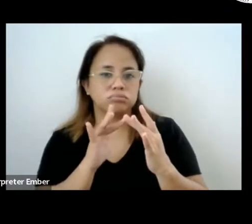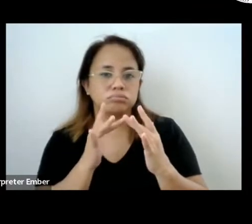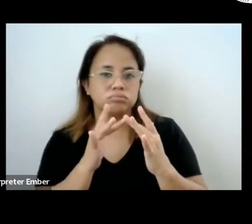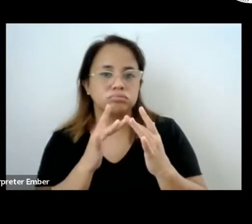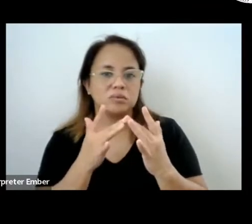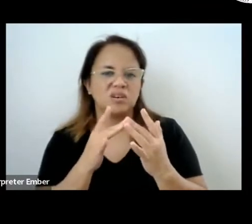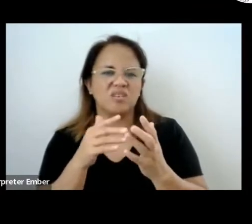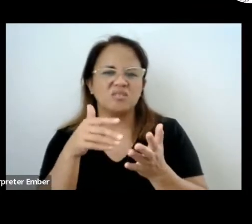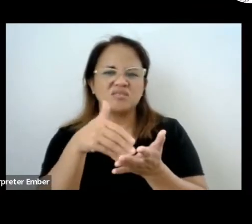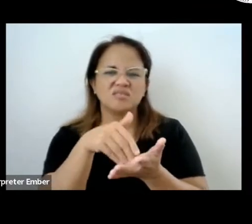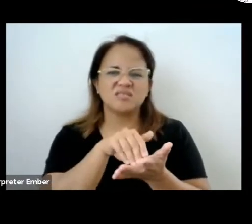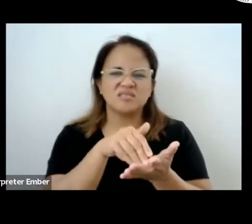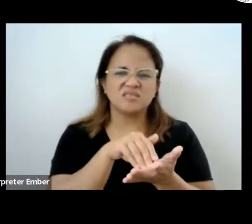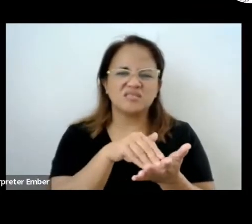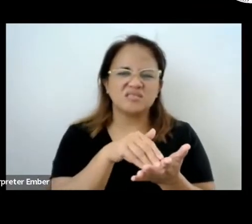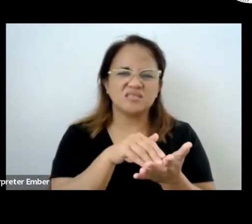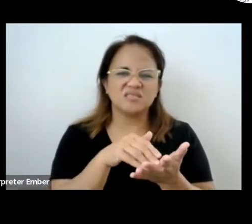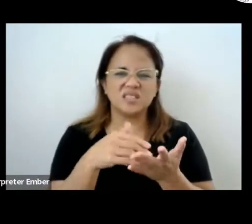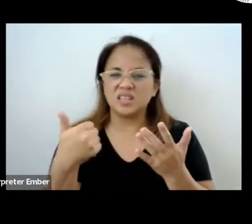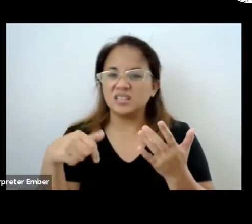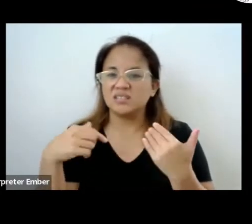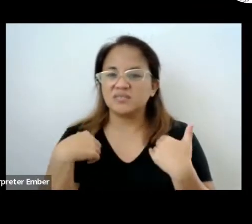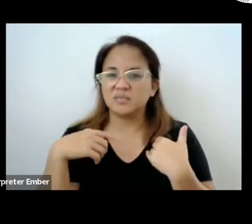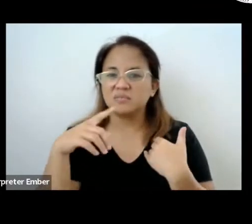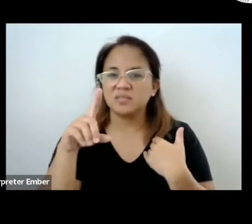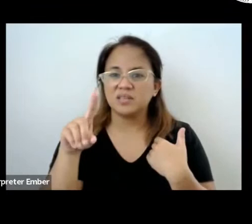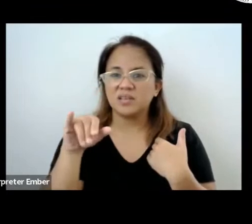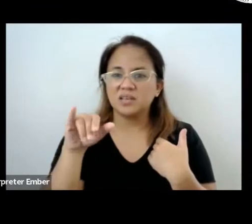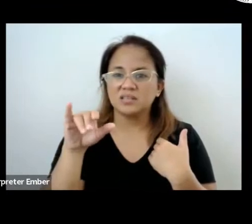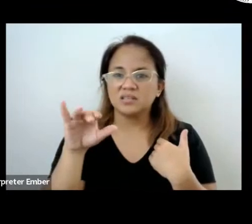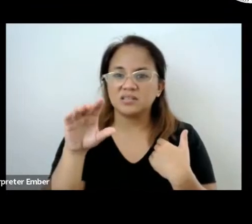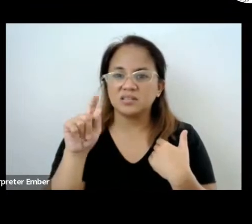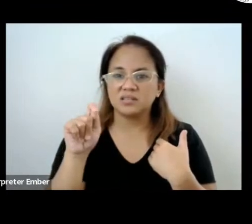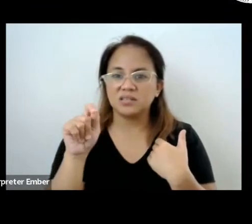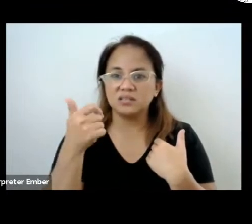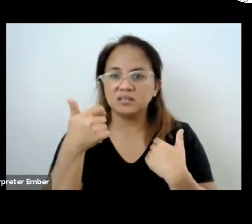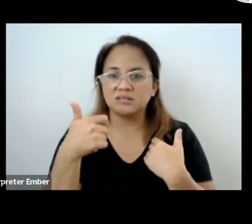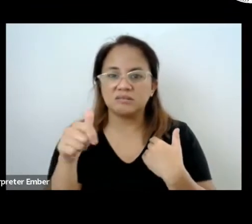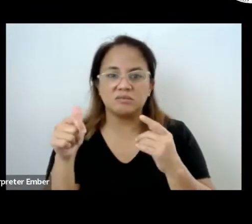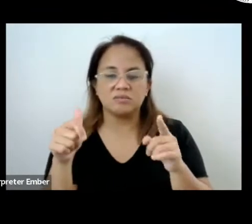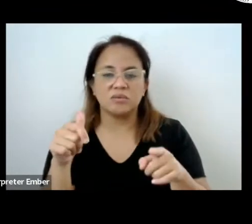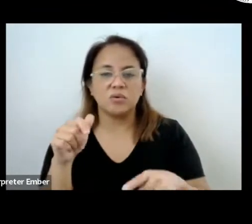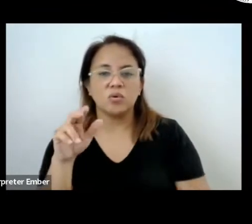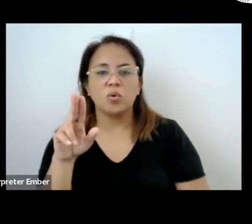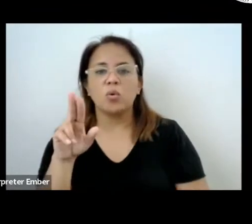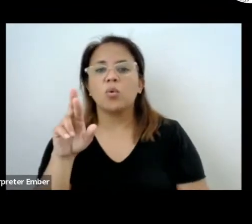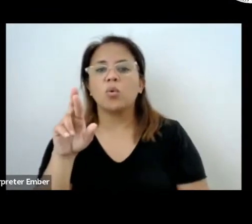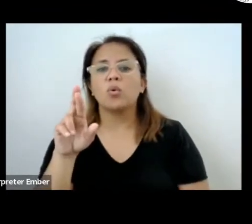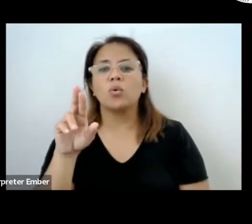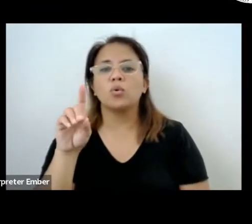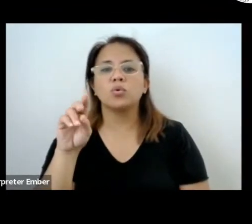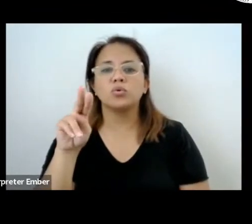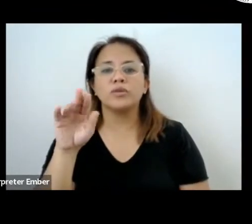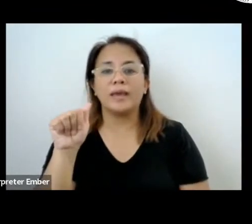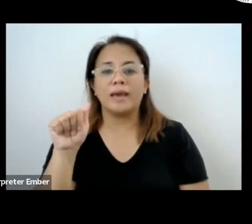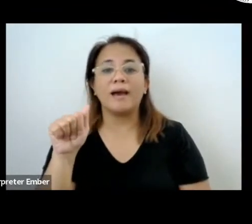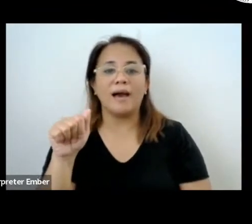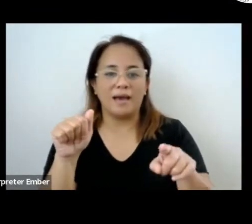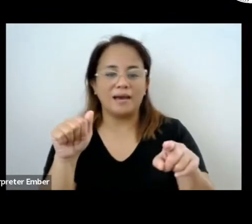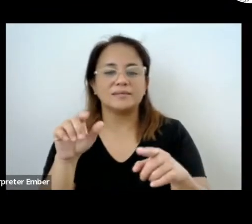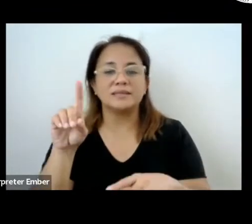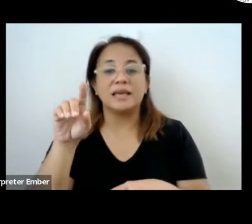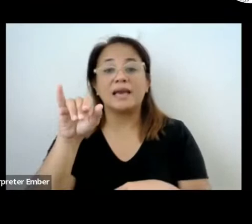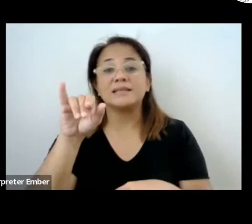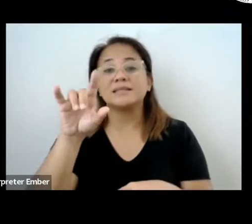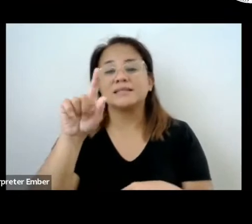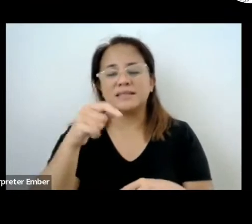pa? Anyone from DICT? Mr. Justin Ordunia, are you with us? Good morning, Mr. Chair and honorable